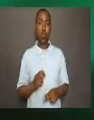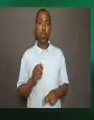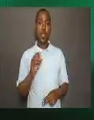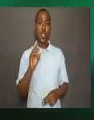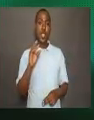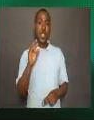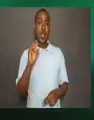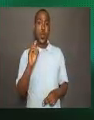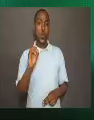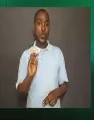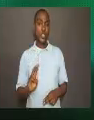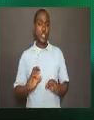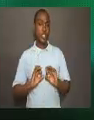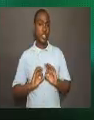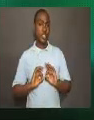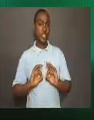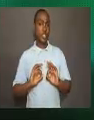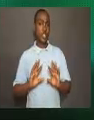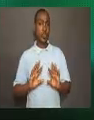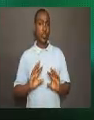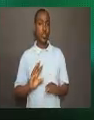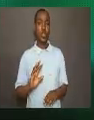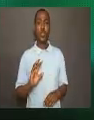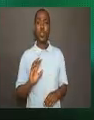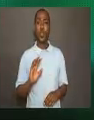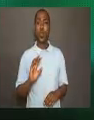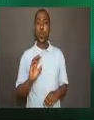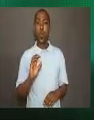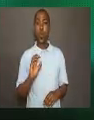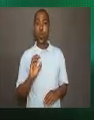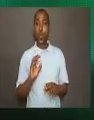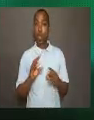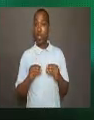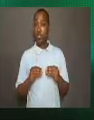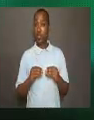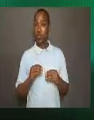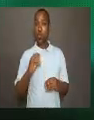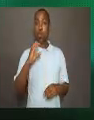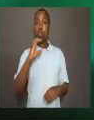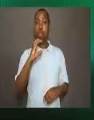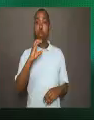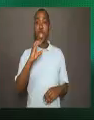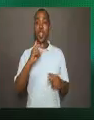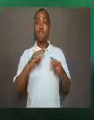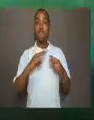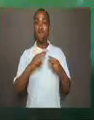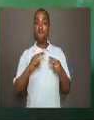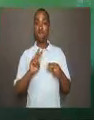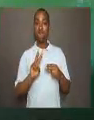blood from the heart muscle are known as coronary veins.